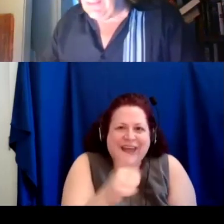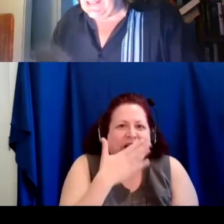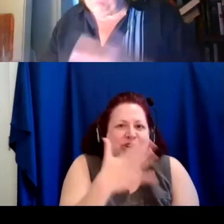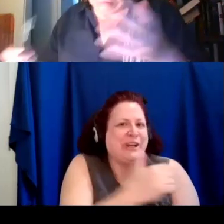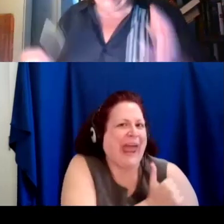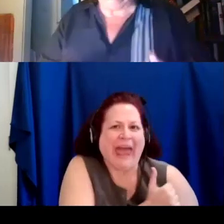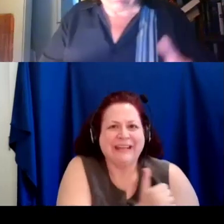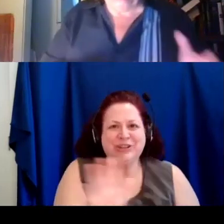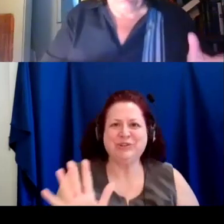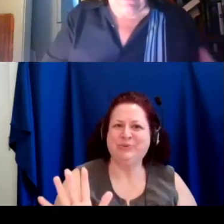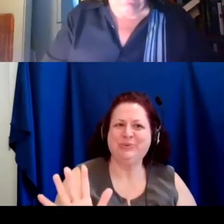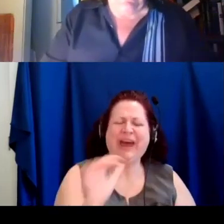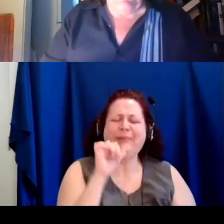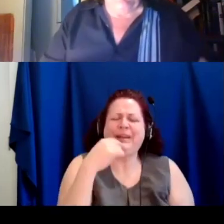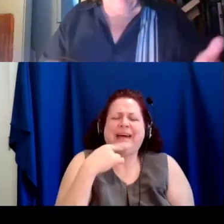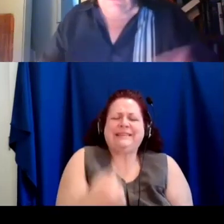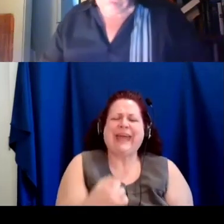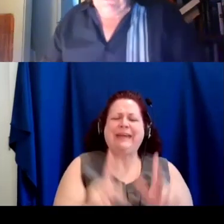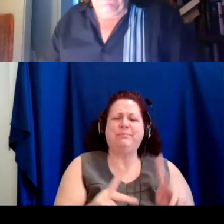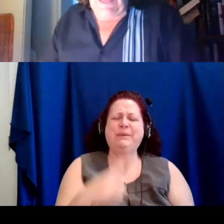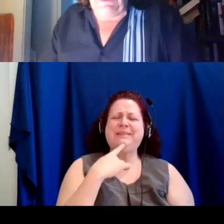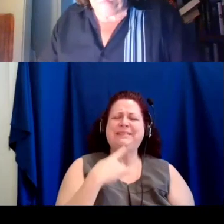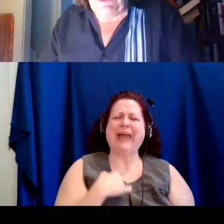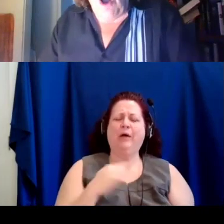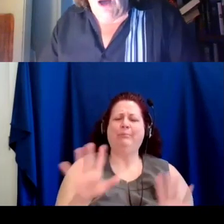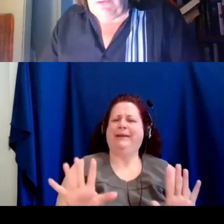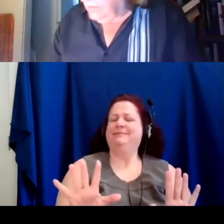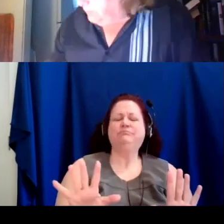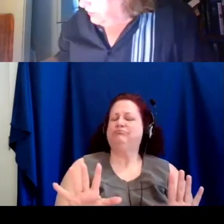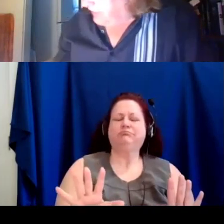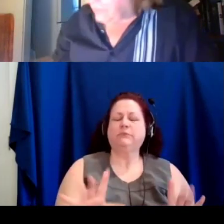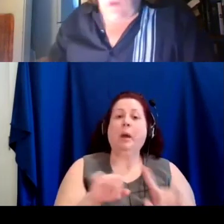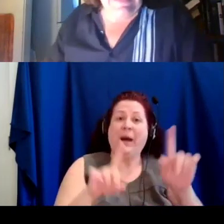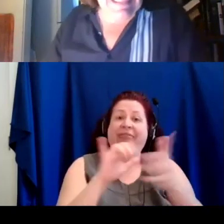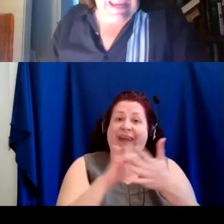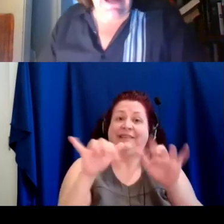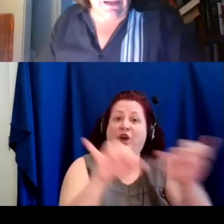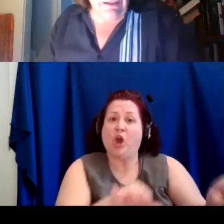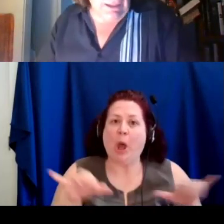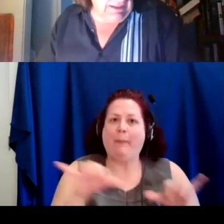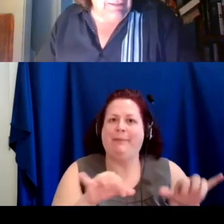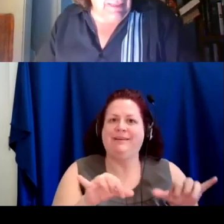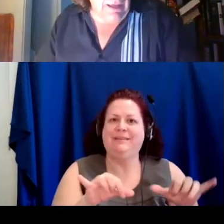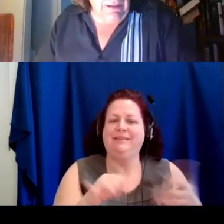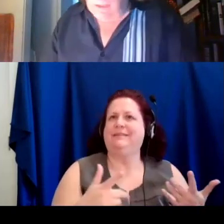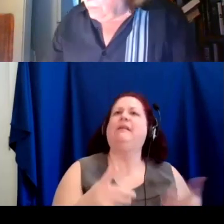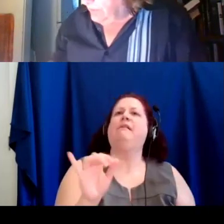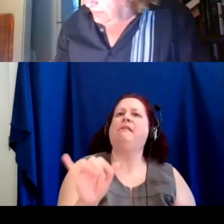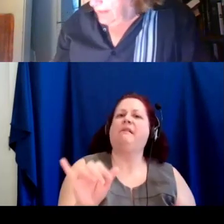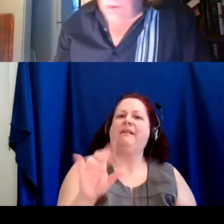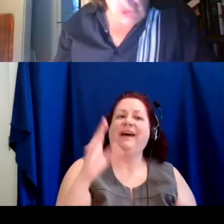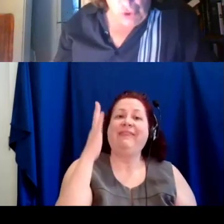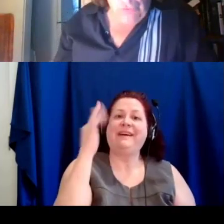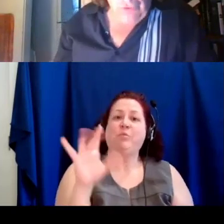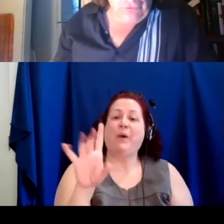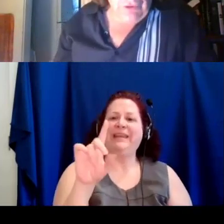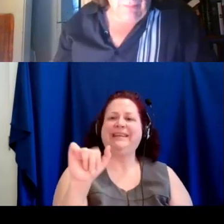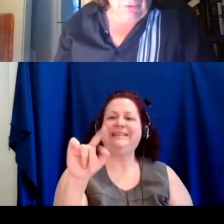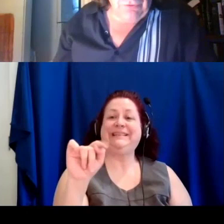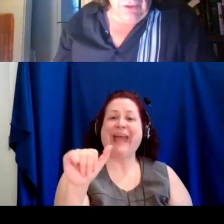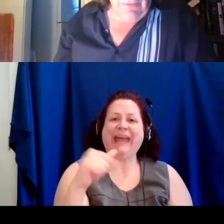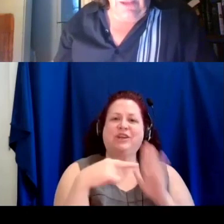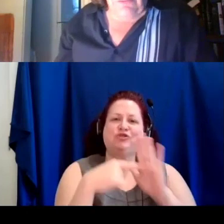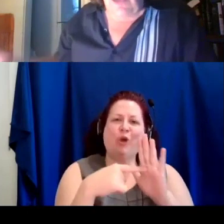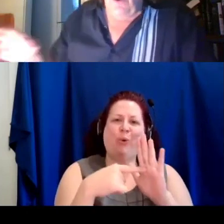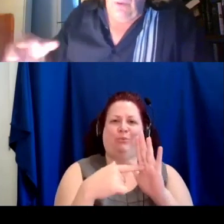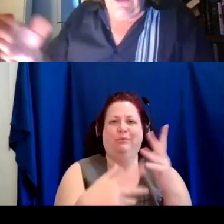I'm not saying anybody has exactly said that to me, but that is a common response. That's why the data collects that. That's why the data shows those